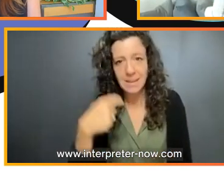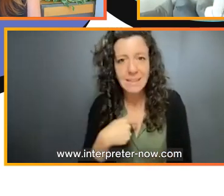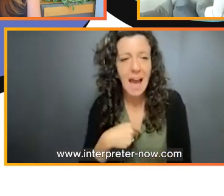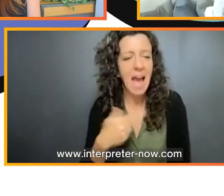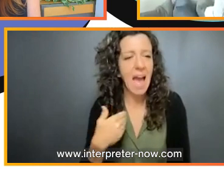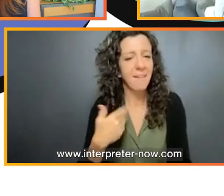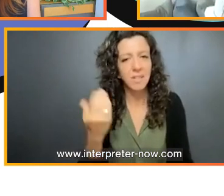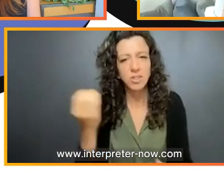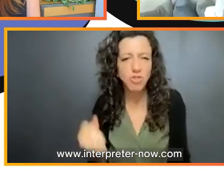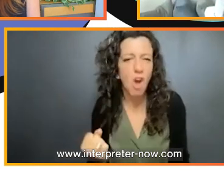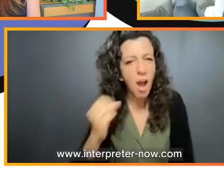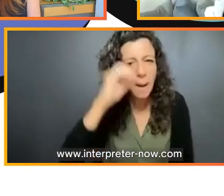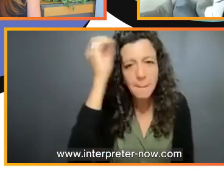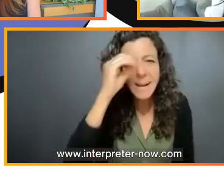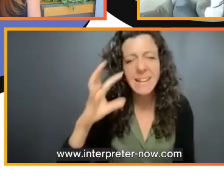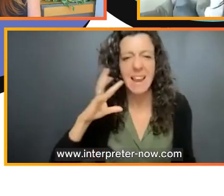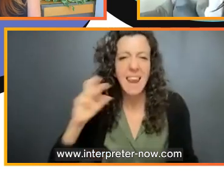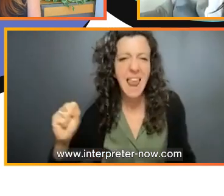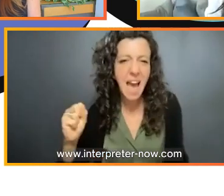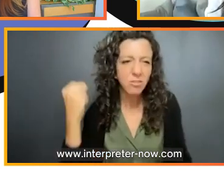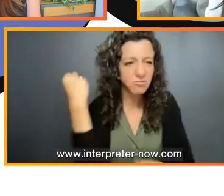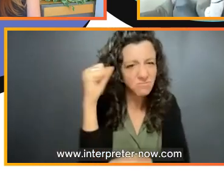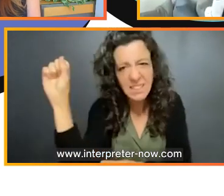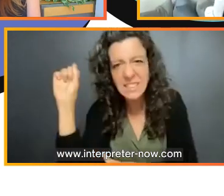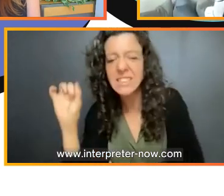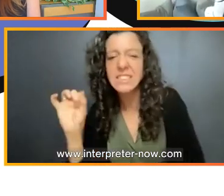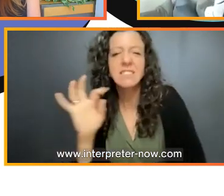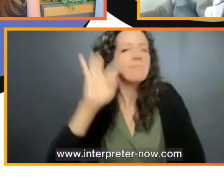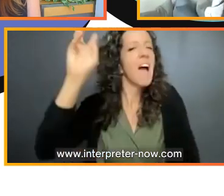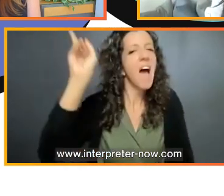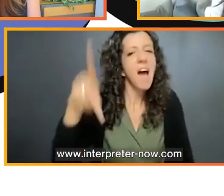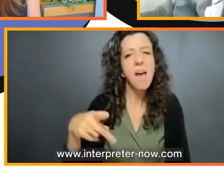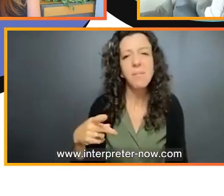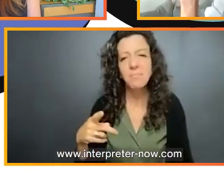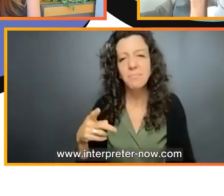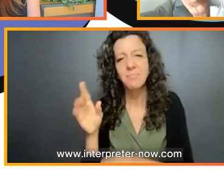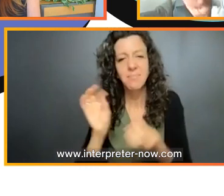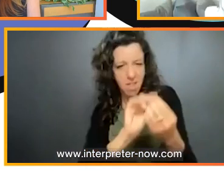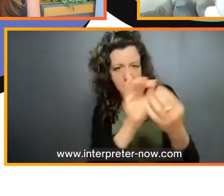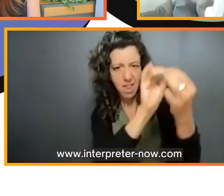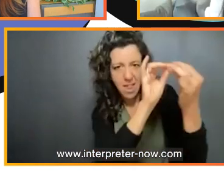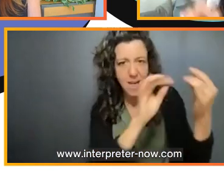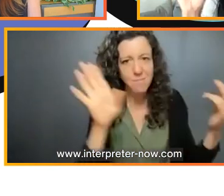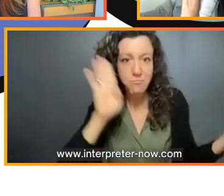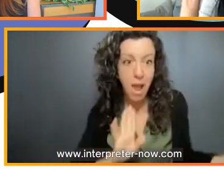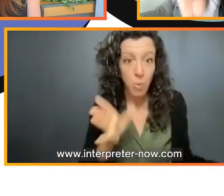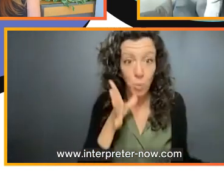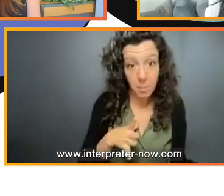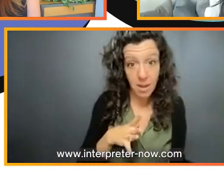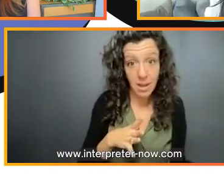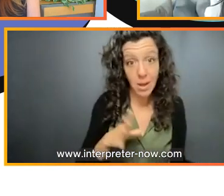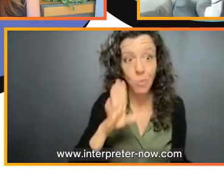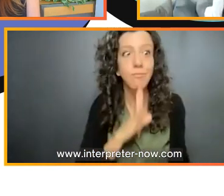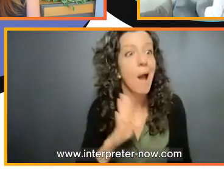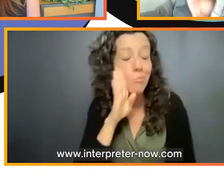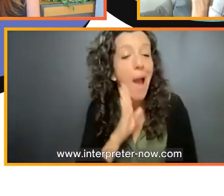all my identities screamed, you don't get to be that way. And actually, there's something wrong with you. You're difficult and you're